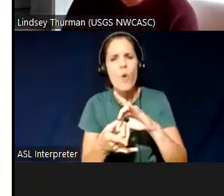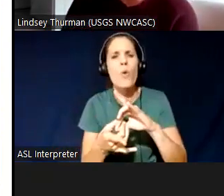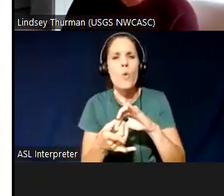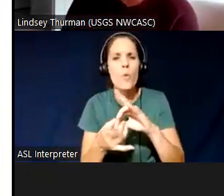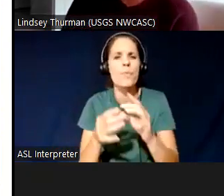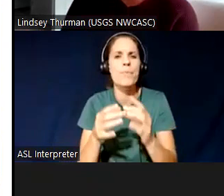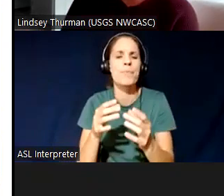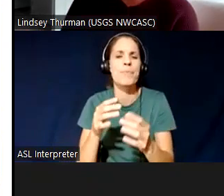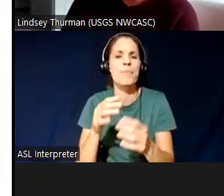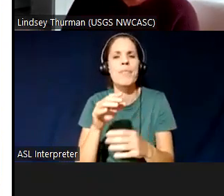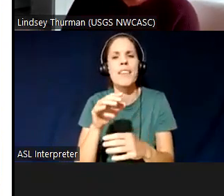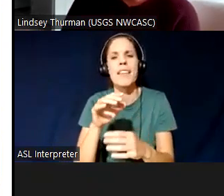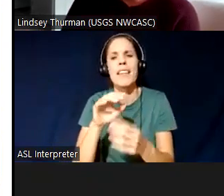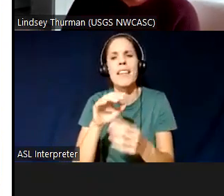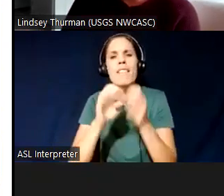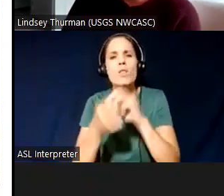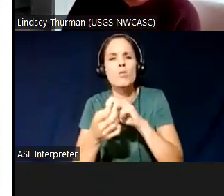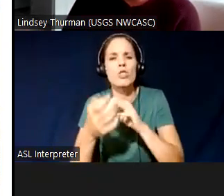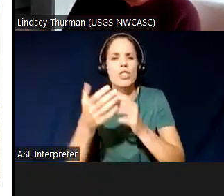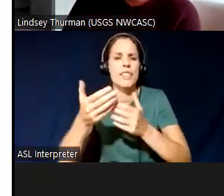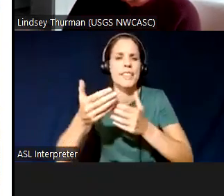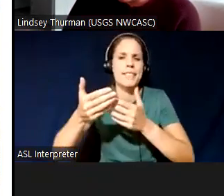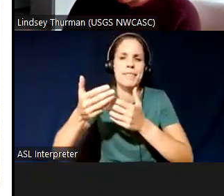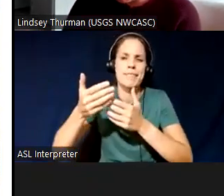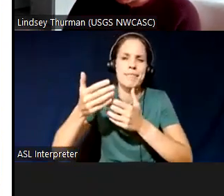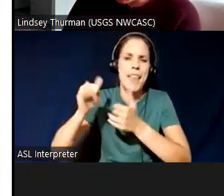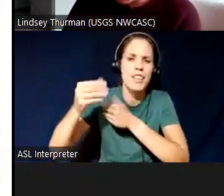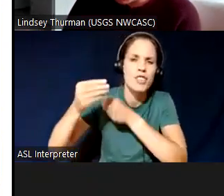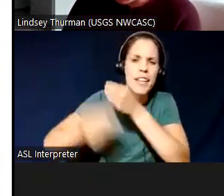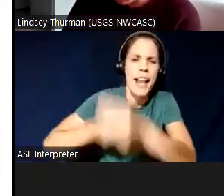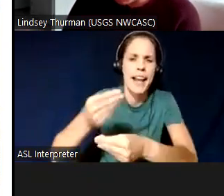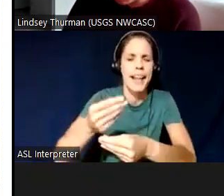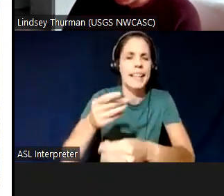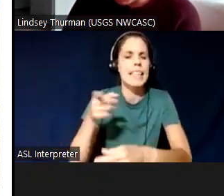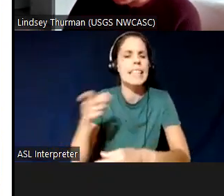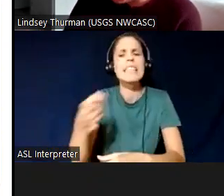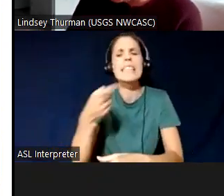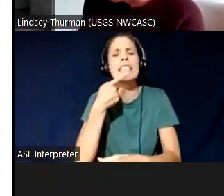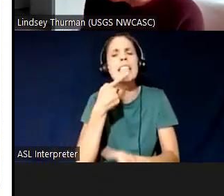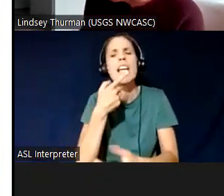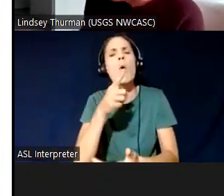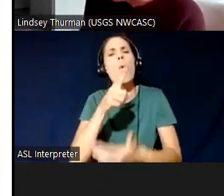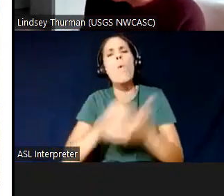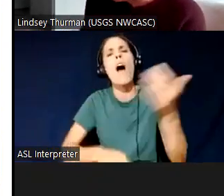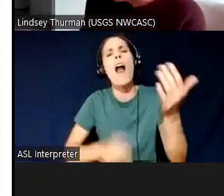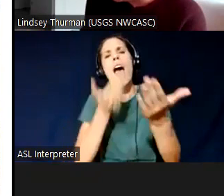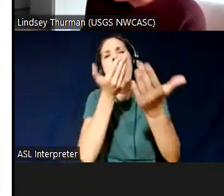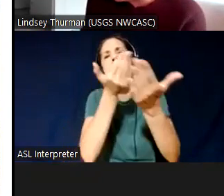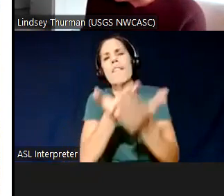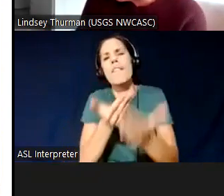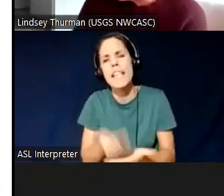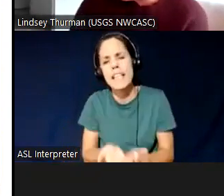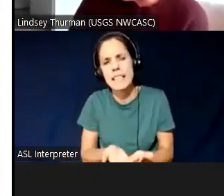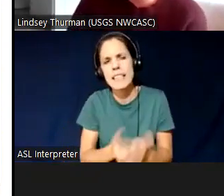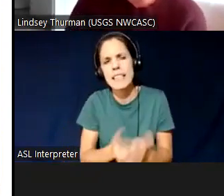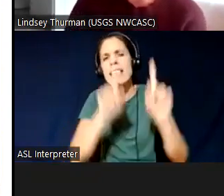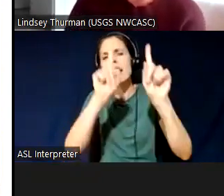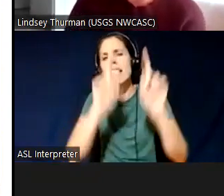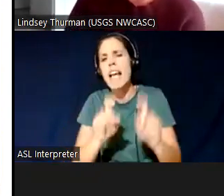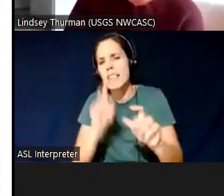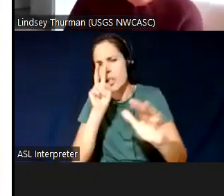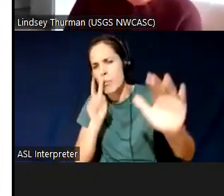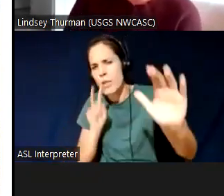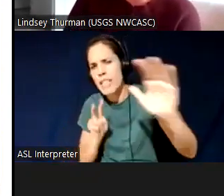were getting into genetic components. He asked, what evidence do you have to test predictions of changes in